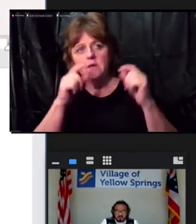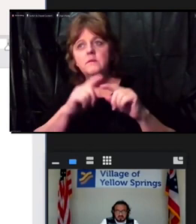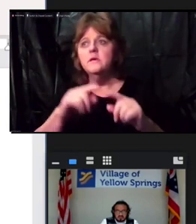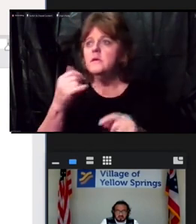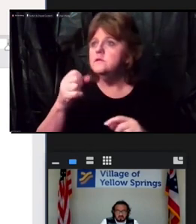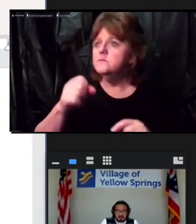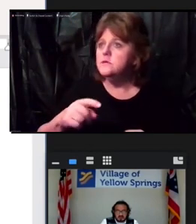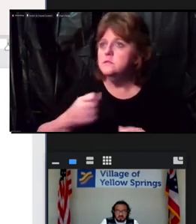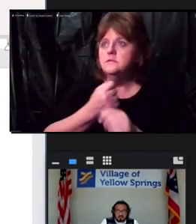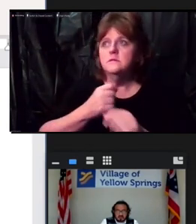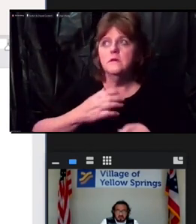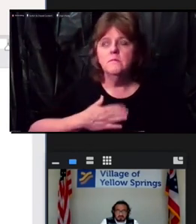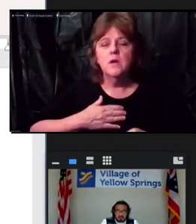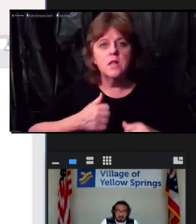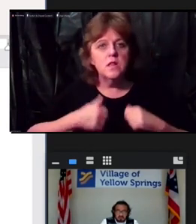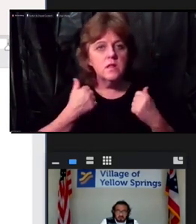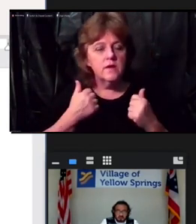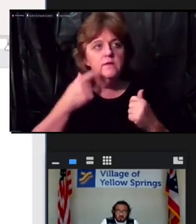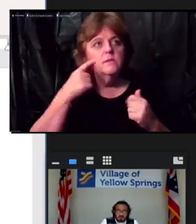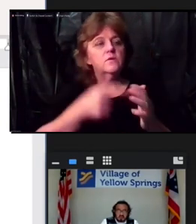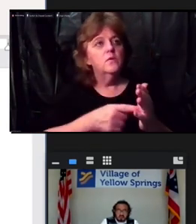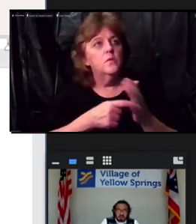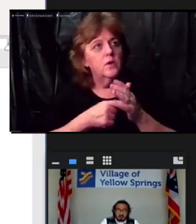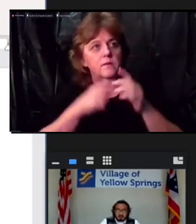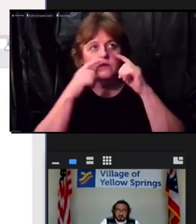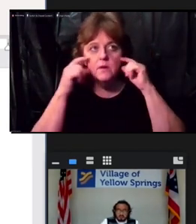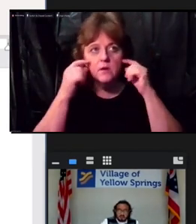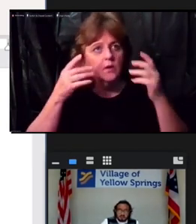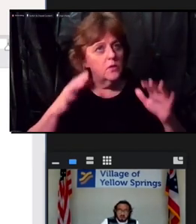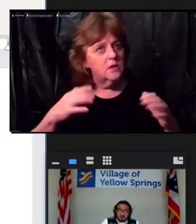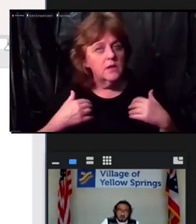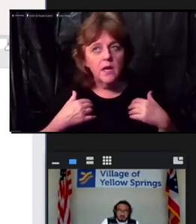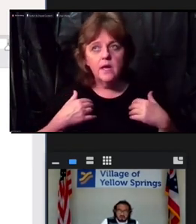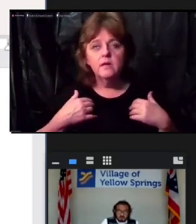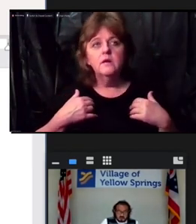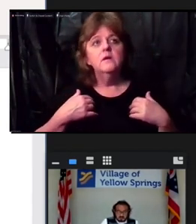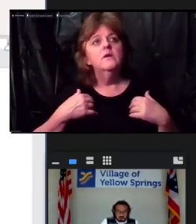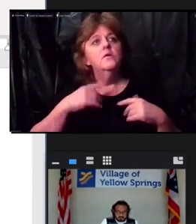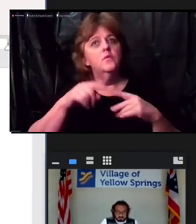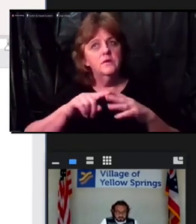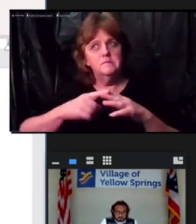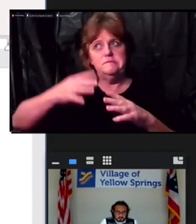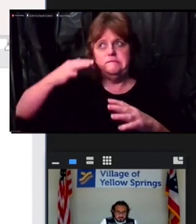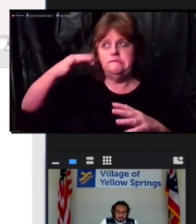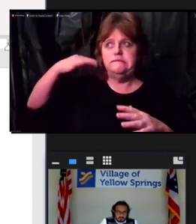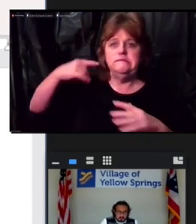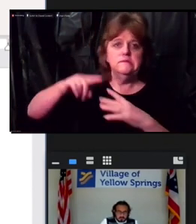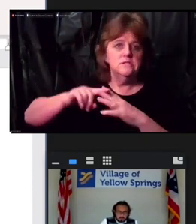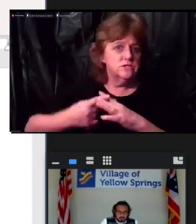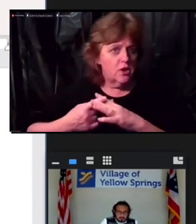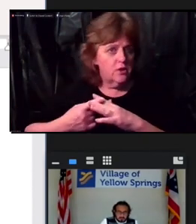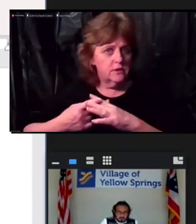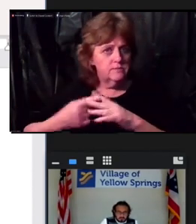life just by the mask mandate you already had when all of this started.